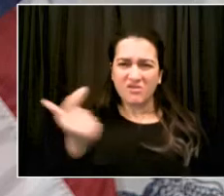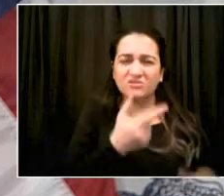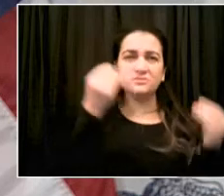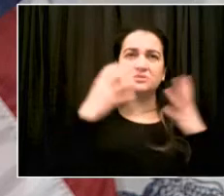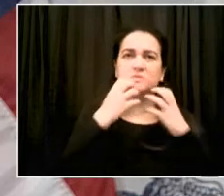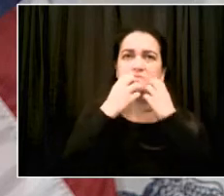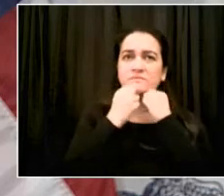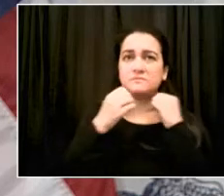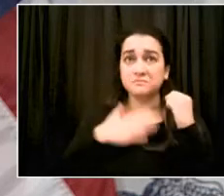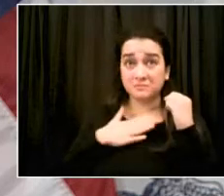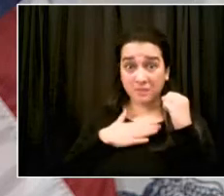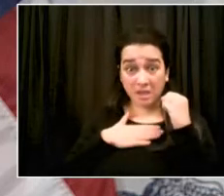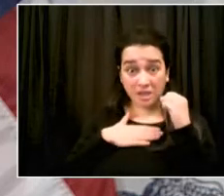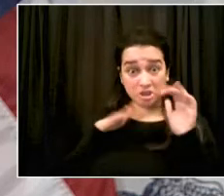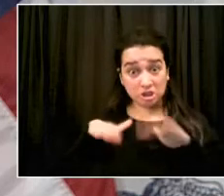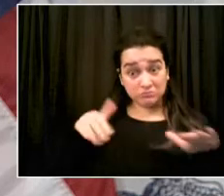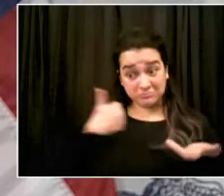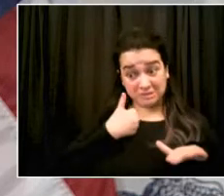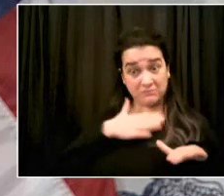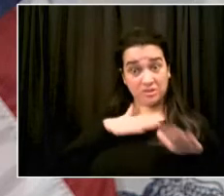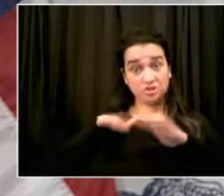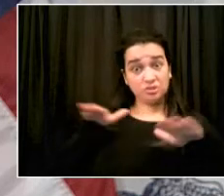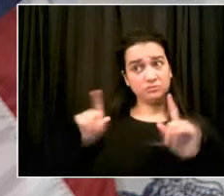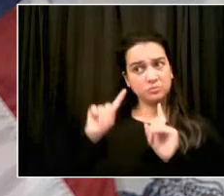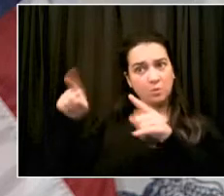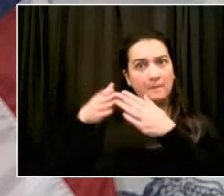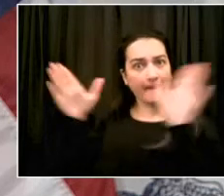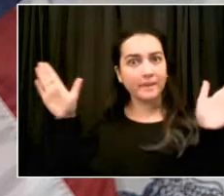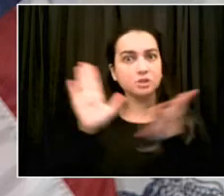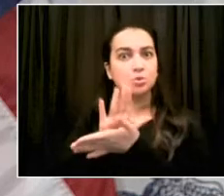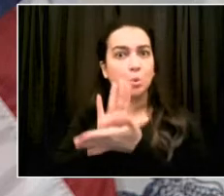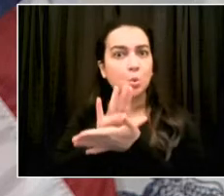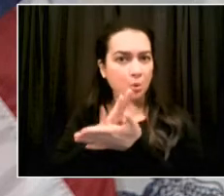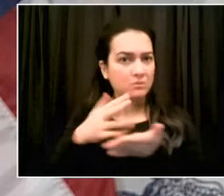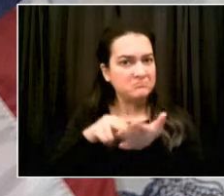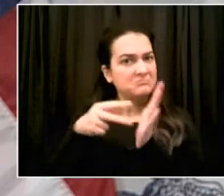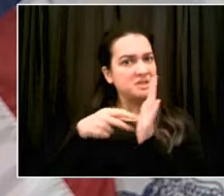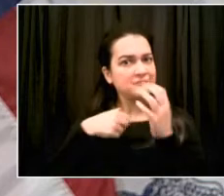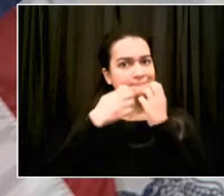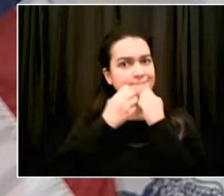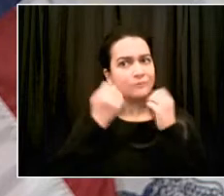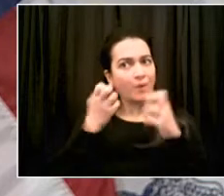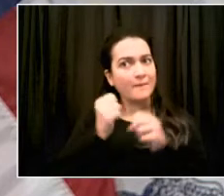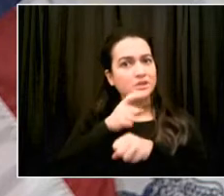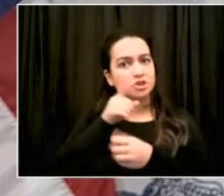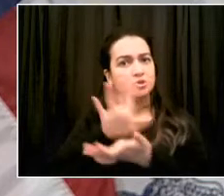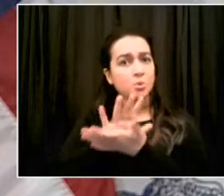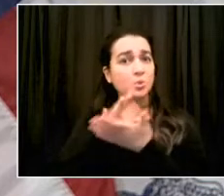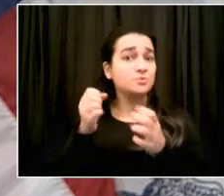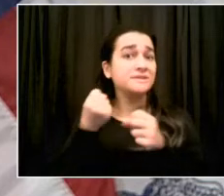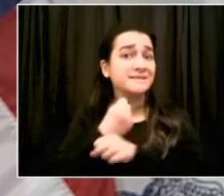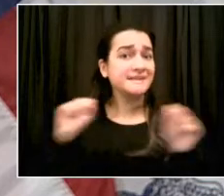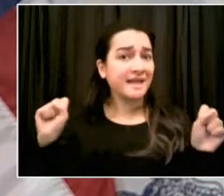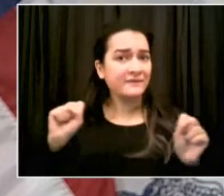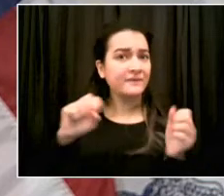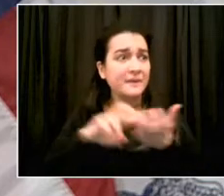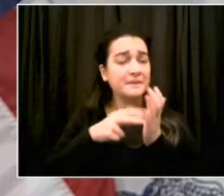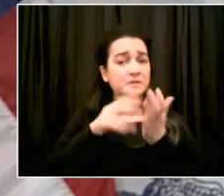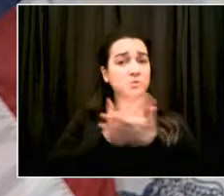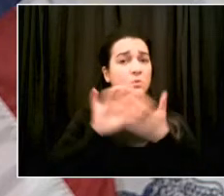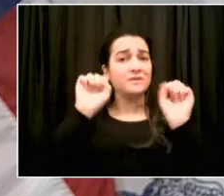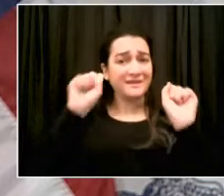And we're going to keep them safe, and I can prove it because we have been keeping them safe from the beginning of school coming back in person back in